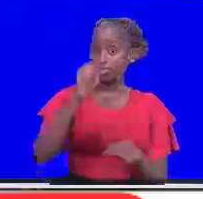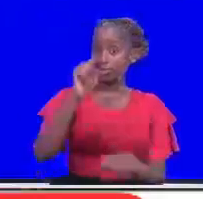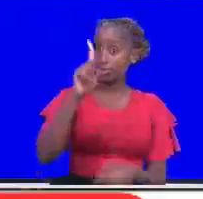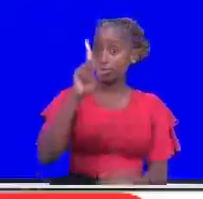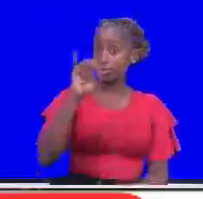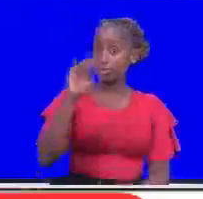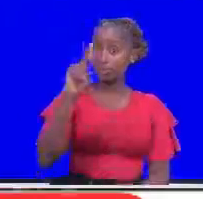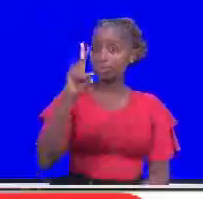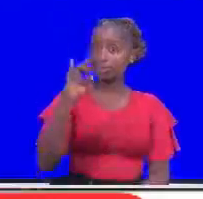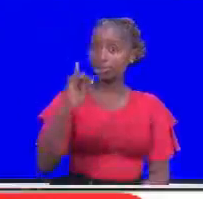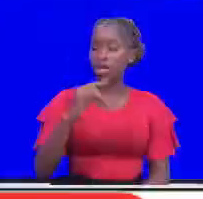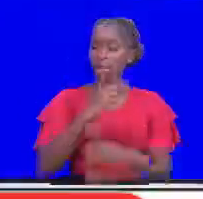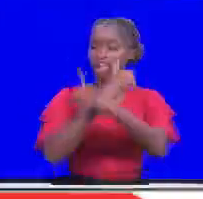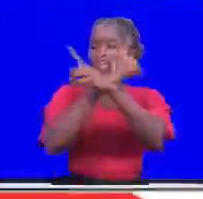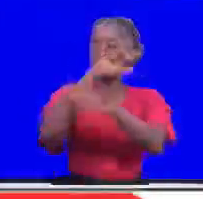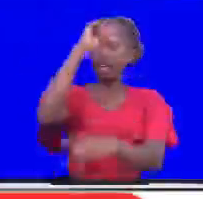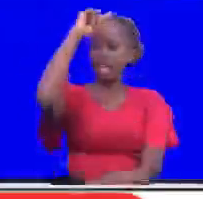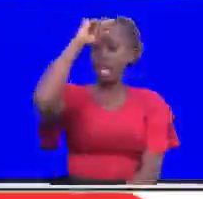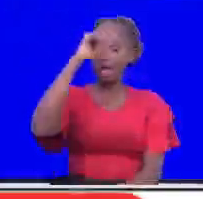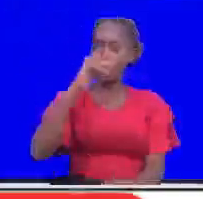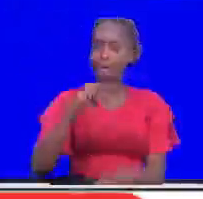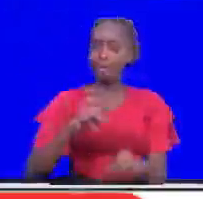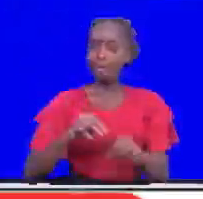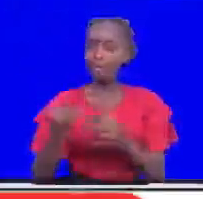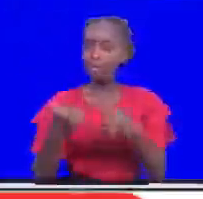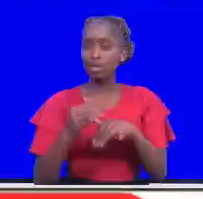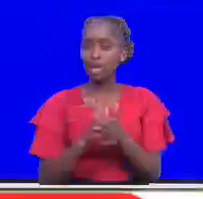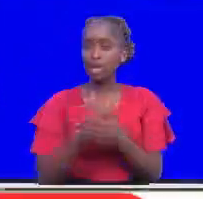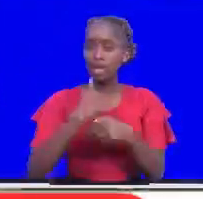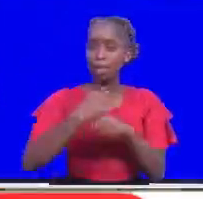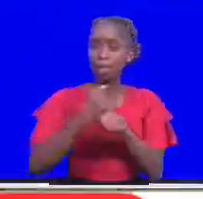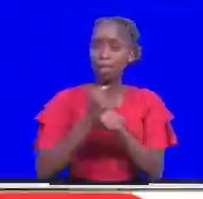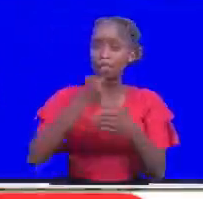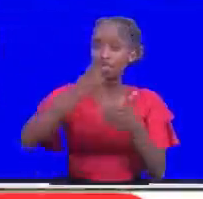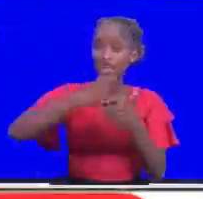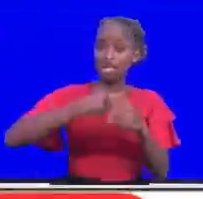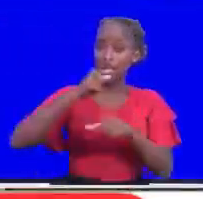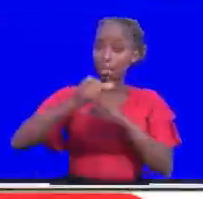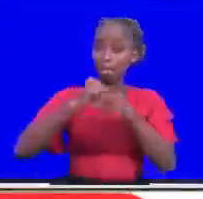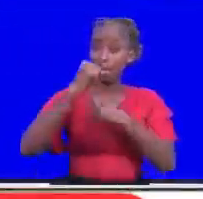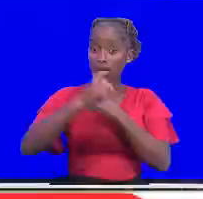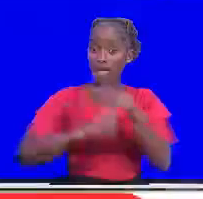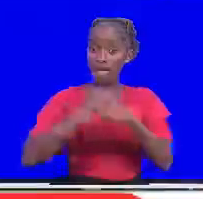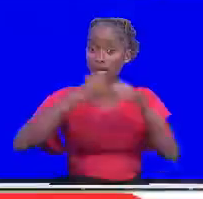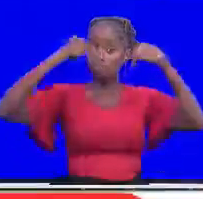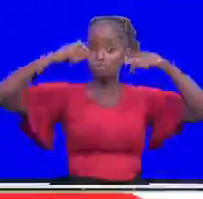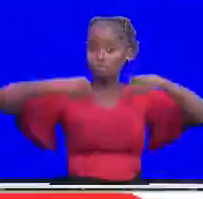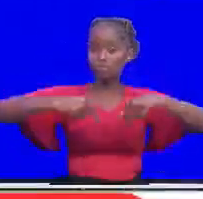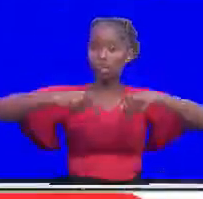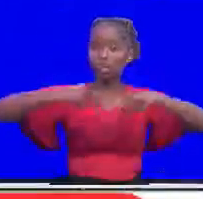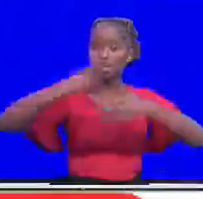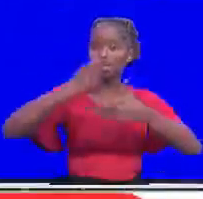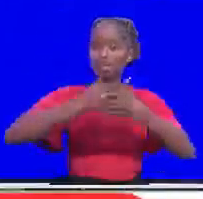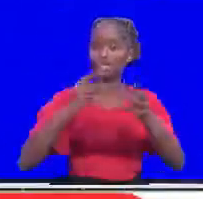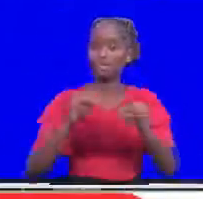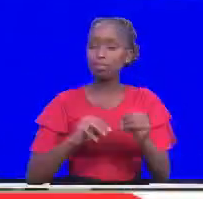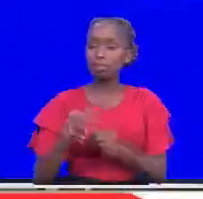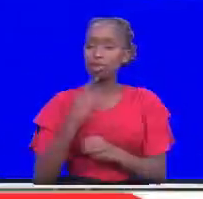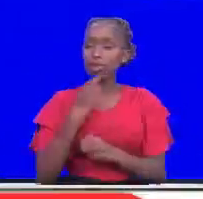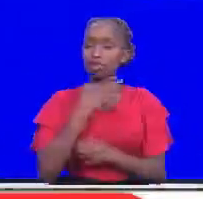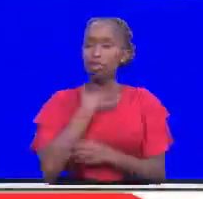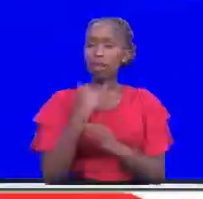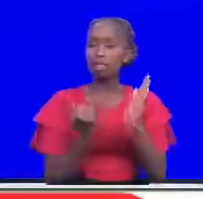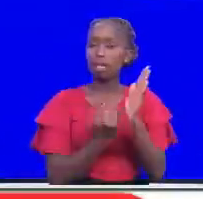government's move to impose new taxes on this year's budget estimates, explaining that they aim to improve the lives